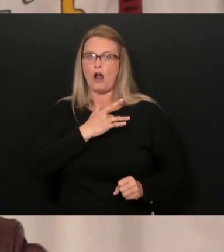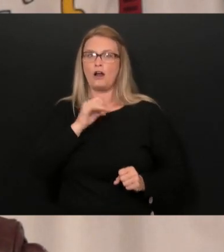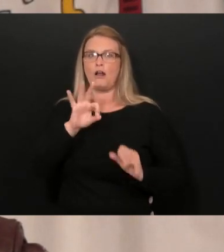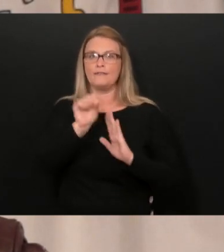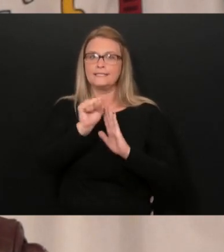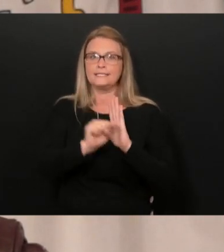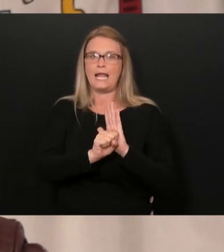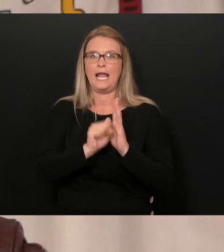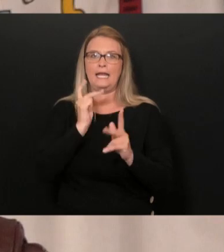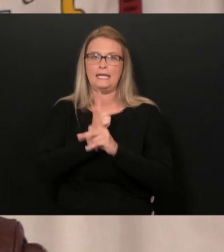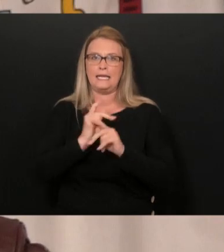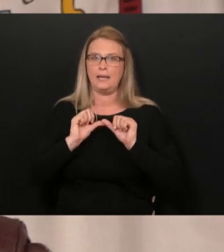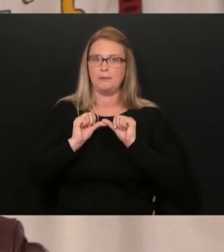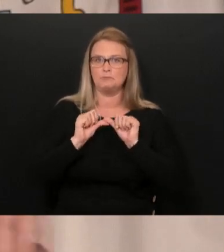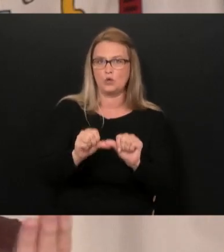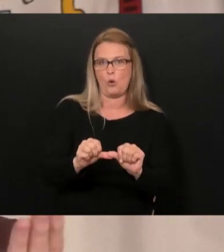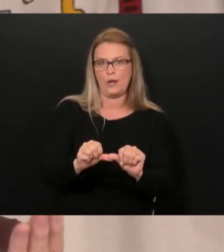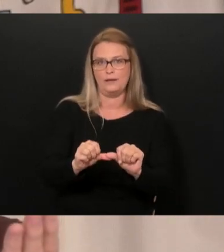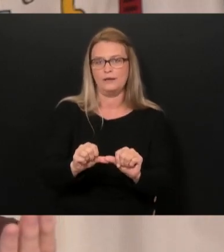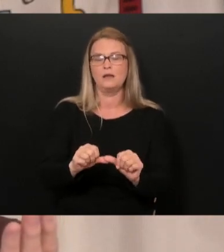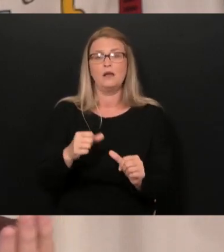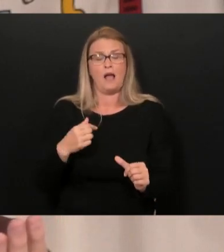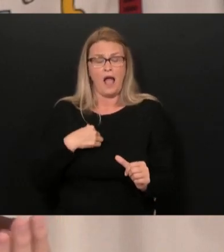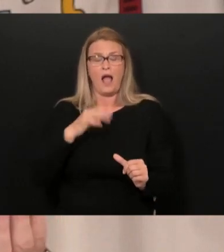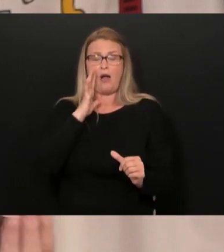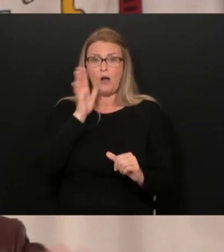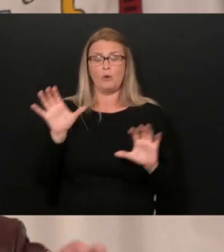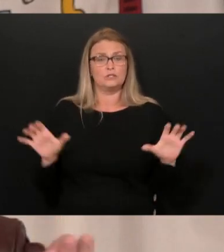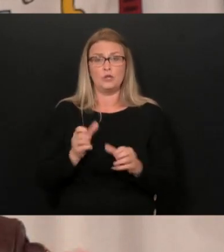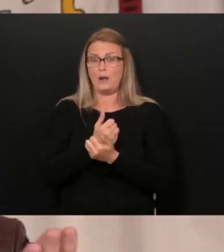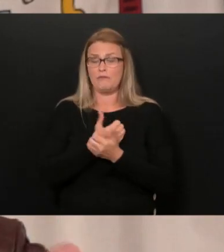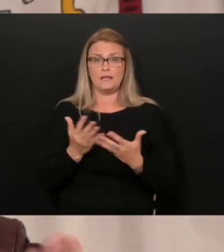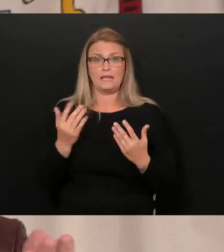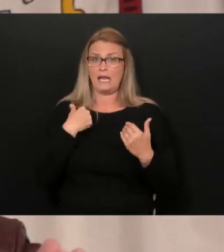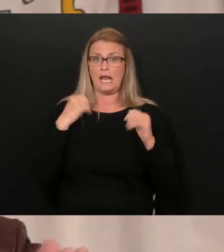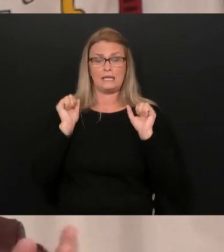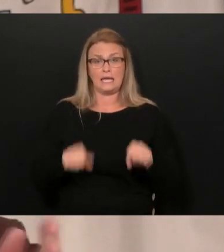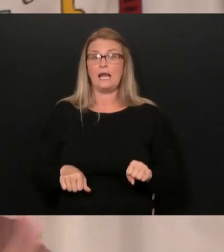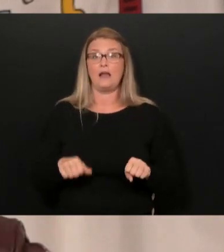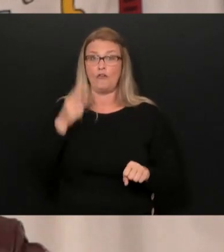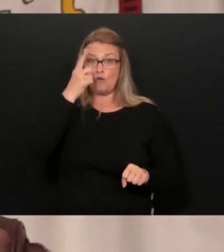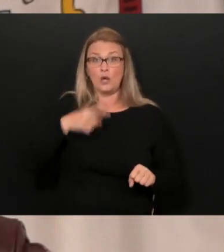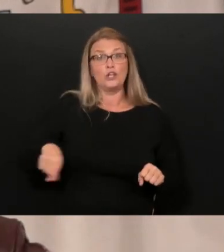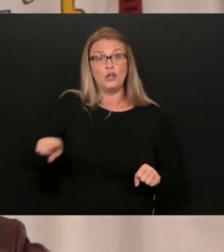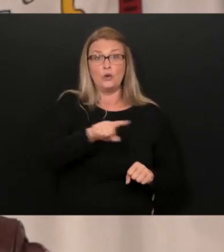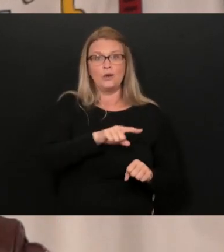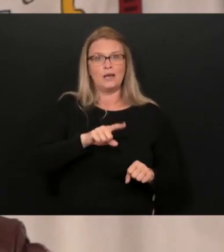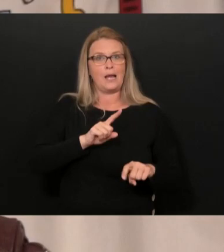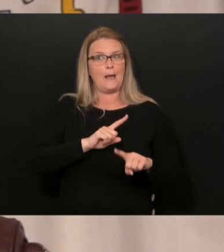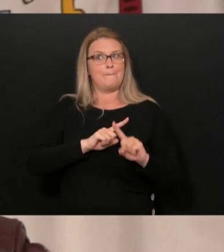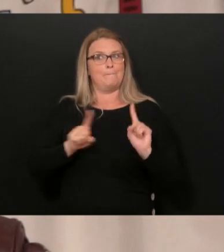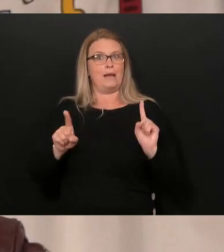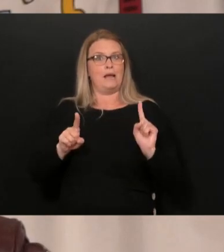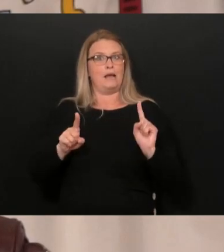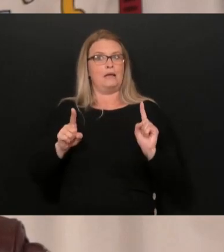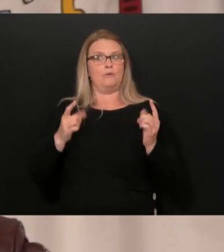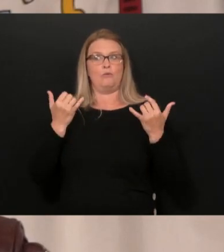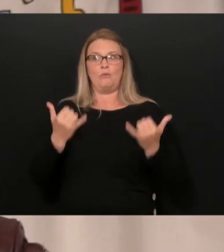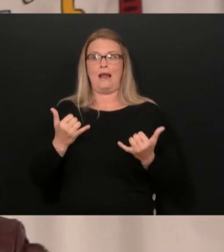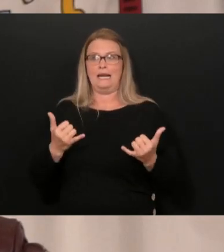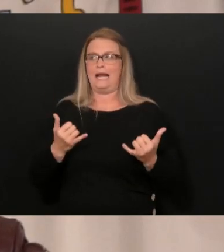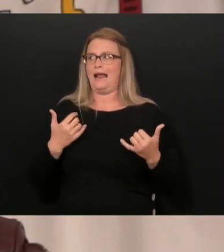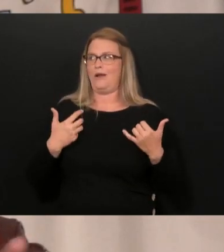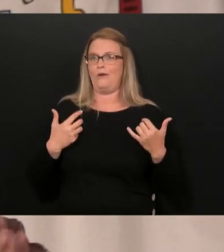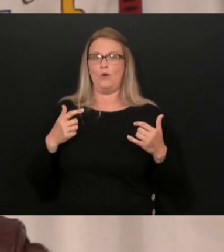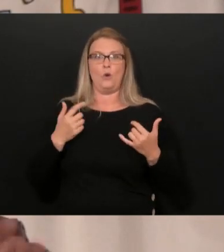pumping and everything. Now, we're going to do everything we possibly can for everybody out there, but there's no point in everybody scrambling around right now trying